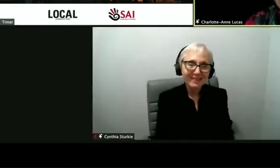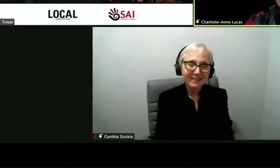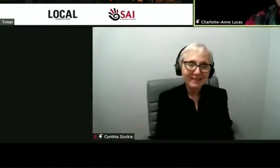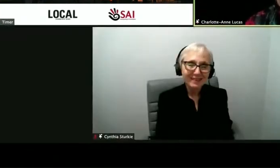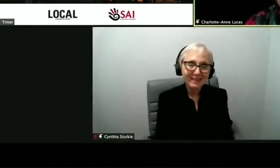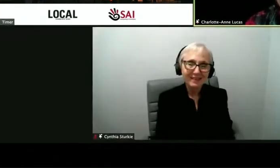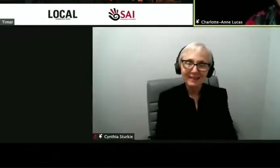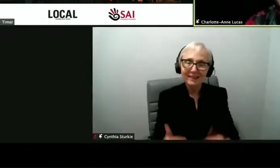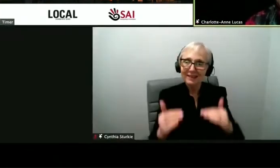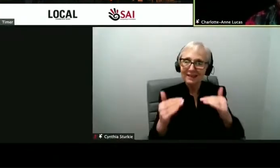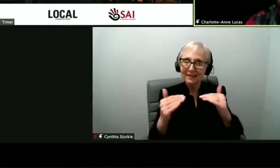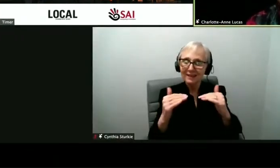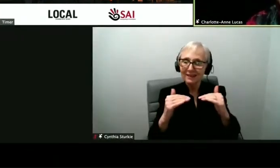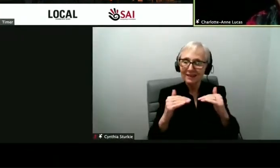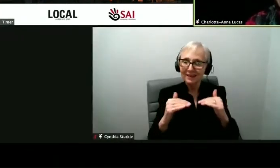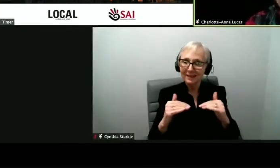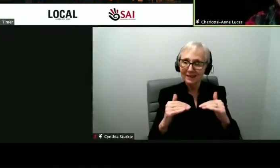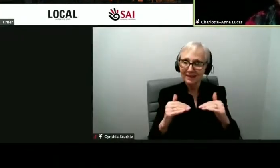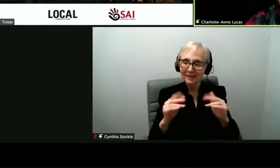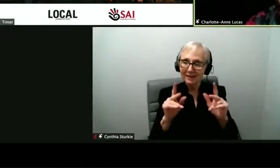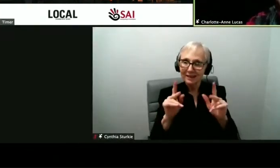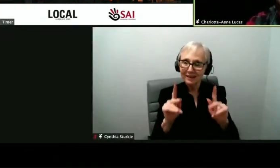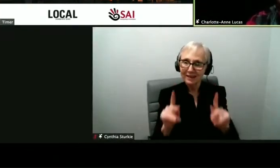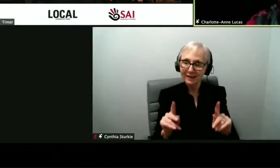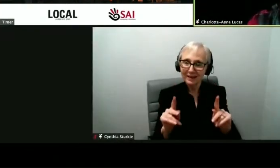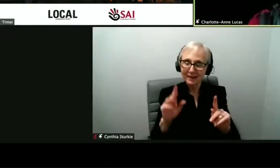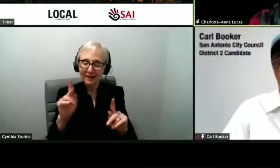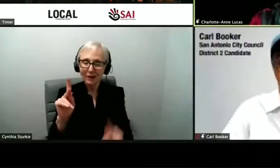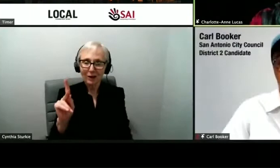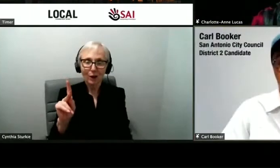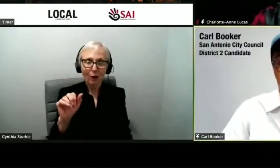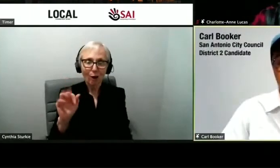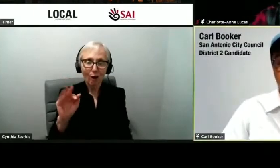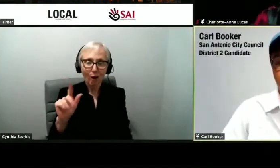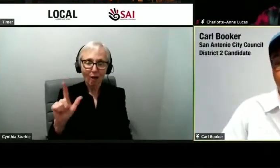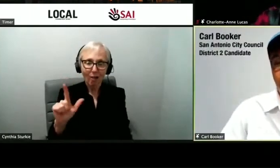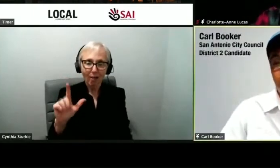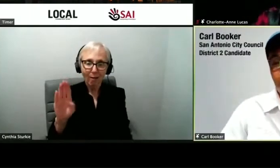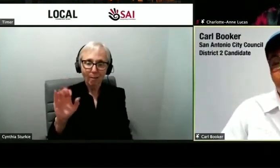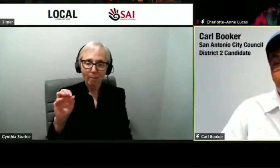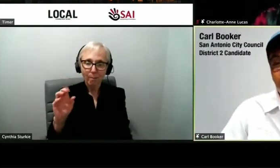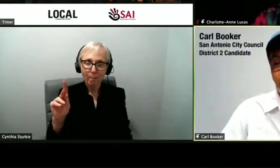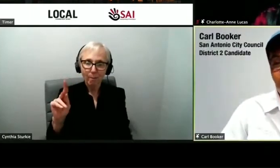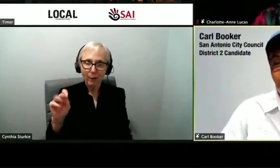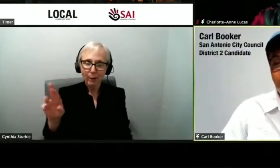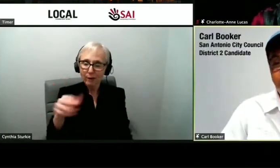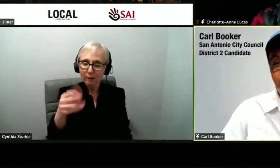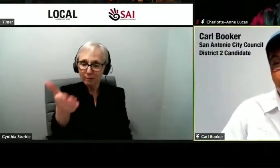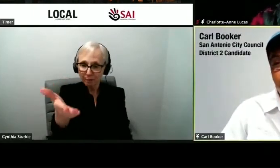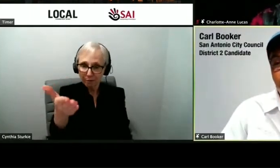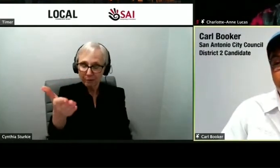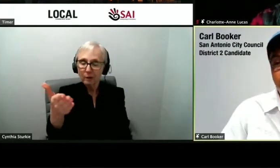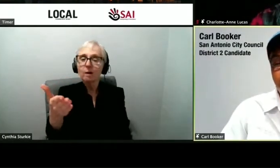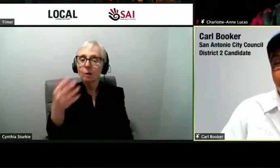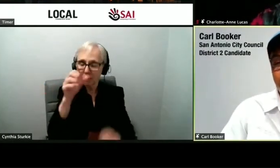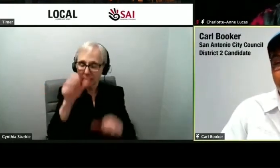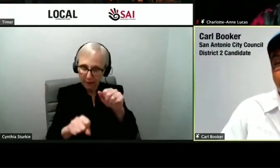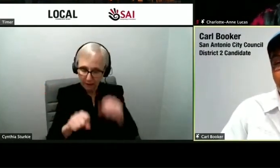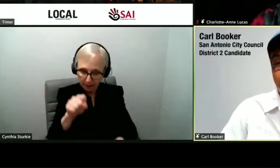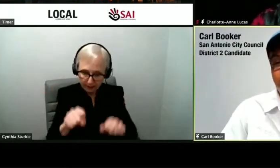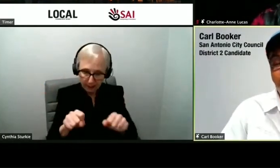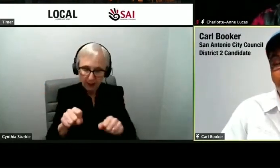And the next person on this question is Carl Booker. Yes, without a doubt, this will be